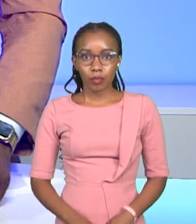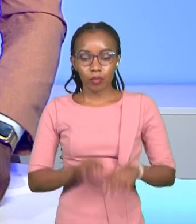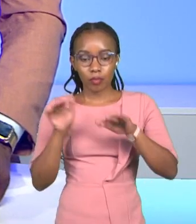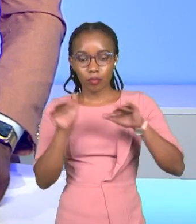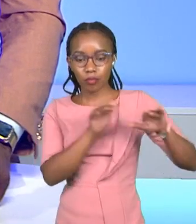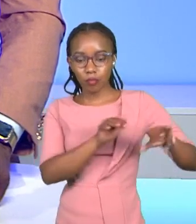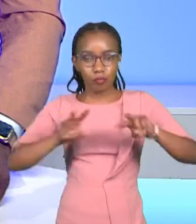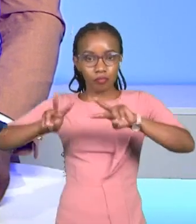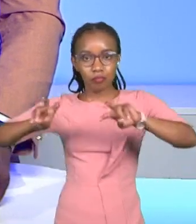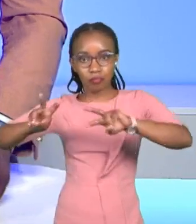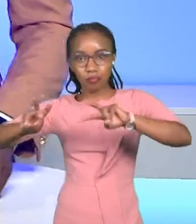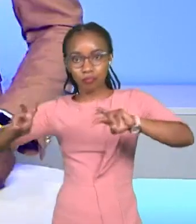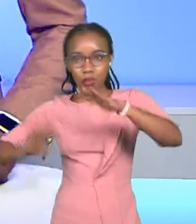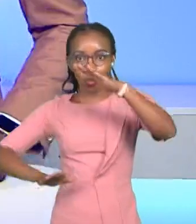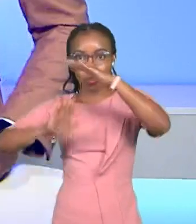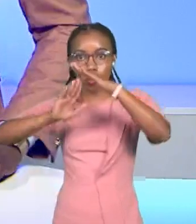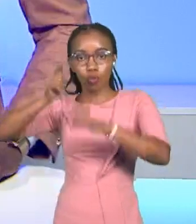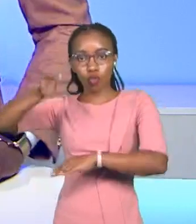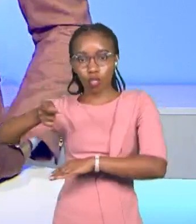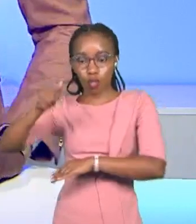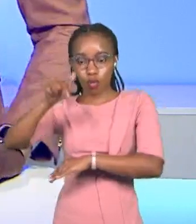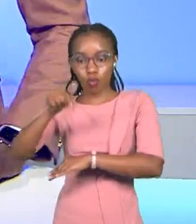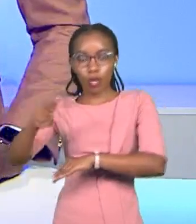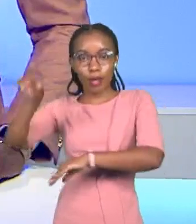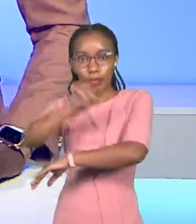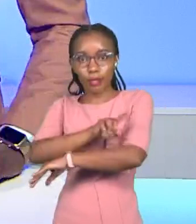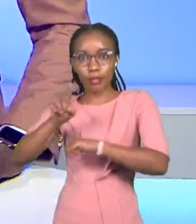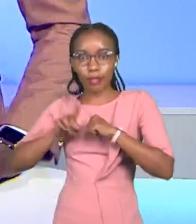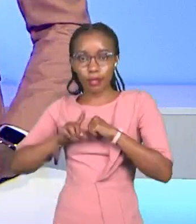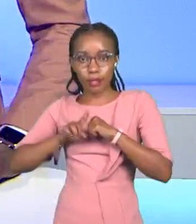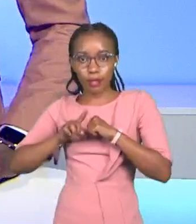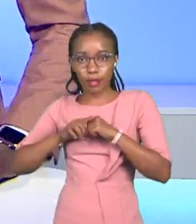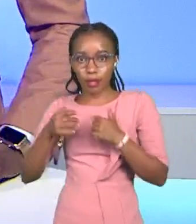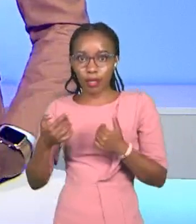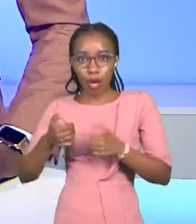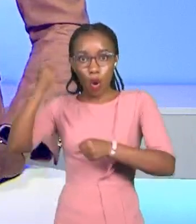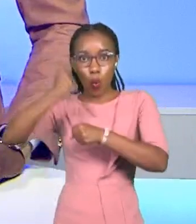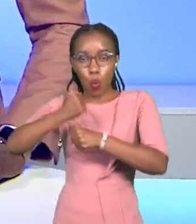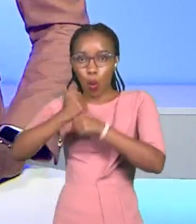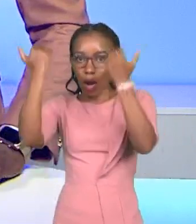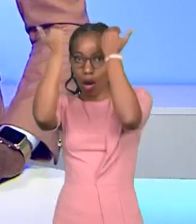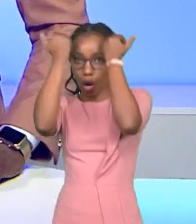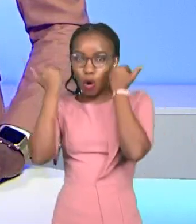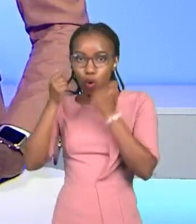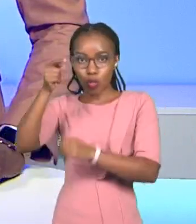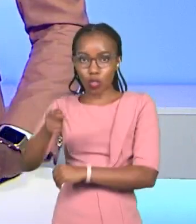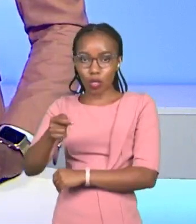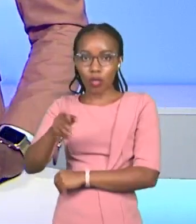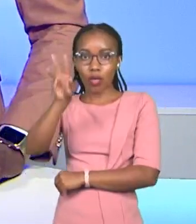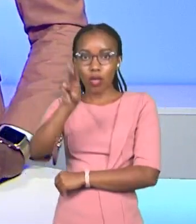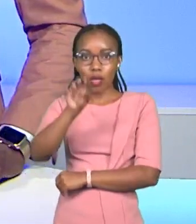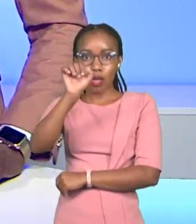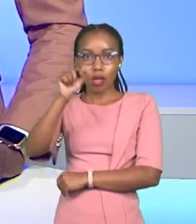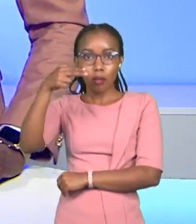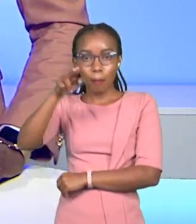The search for Kenya's next Chief Justice entered its sixth day today, with Labour Court Judge Justice Nduma Matthew Nderi